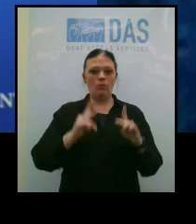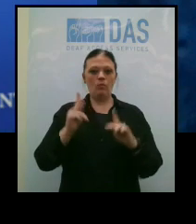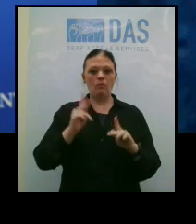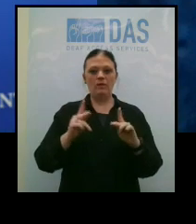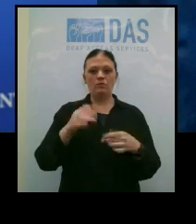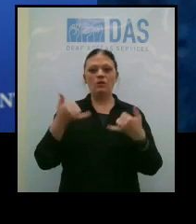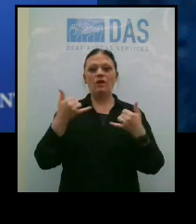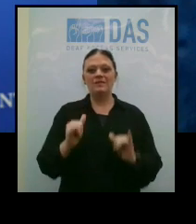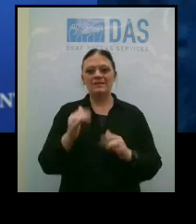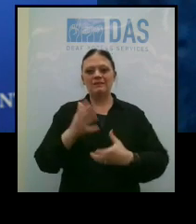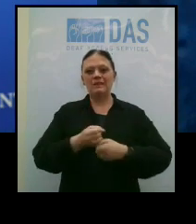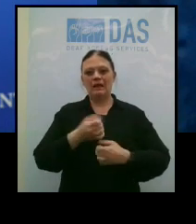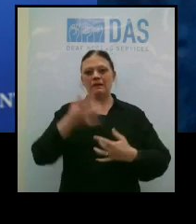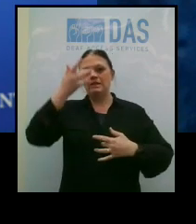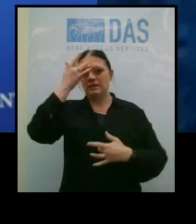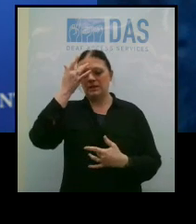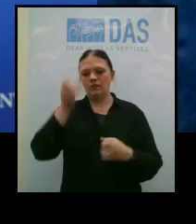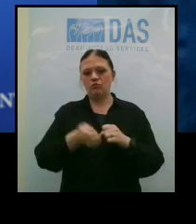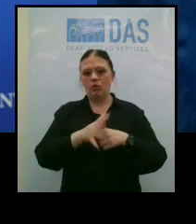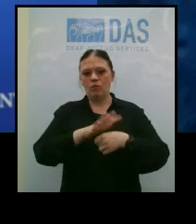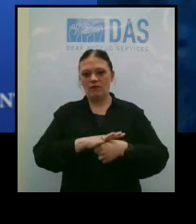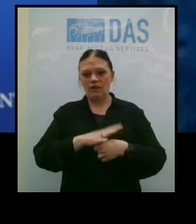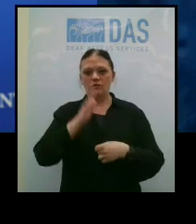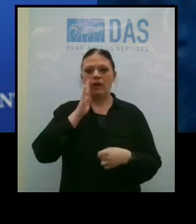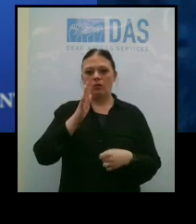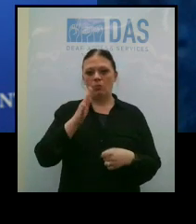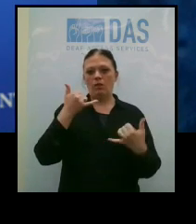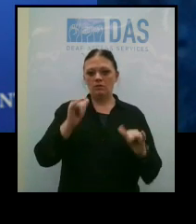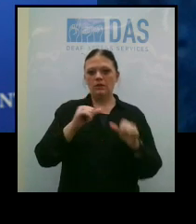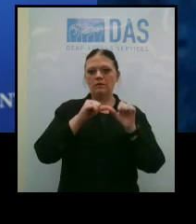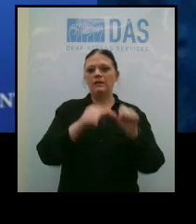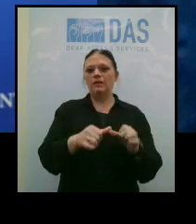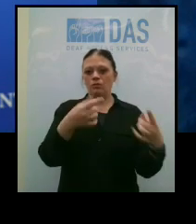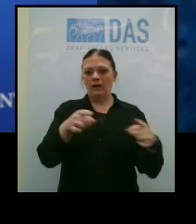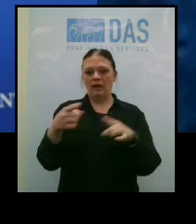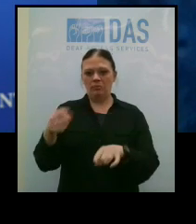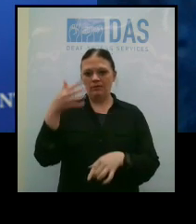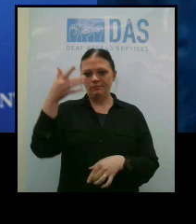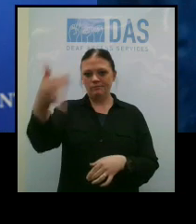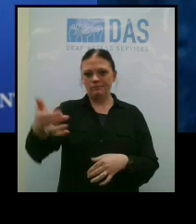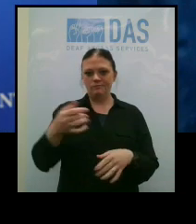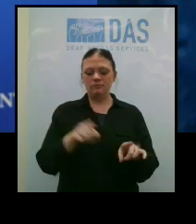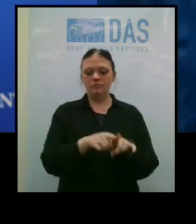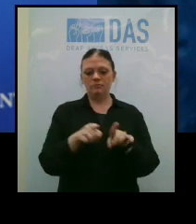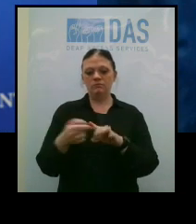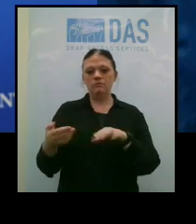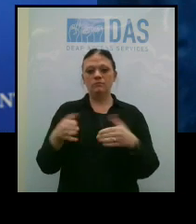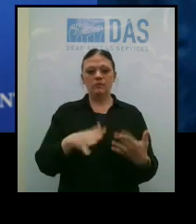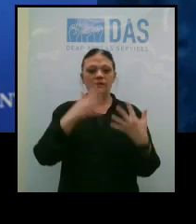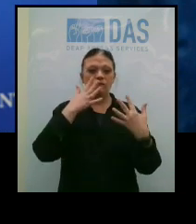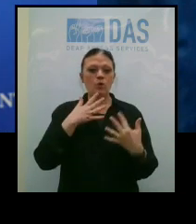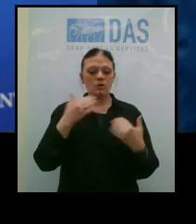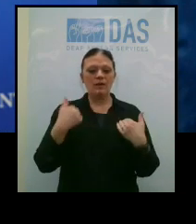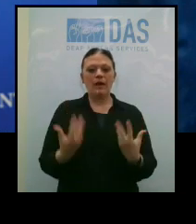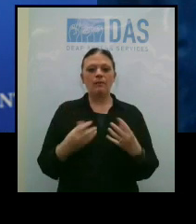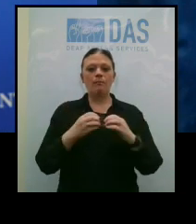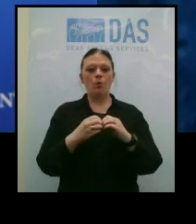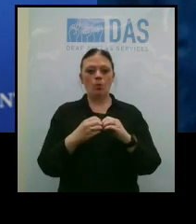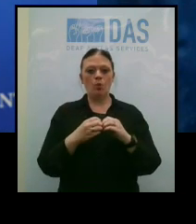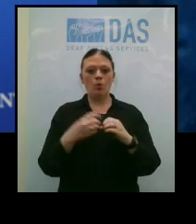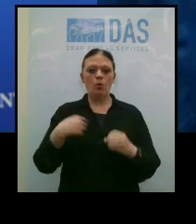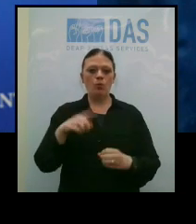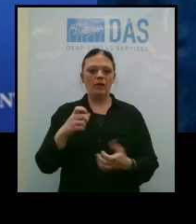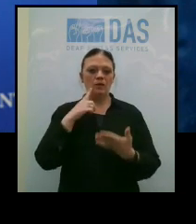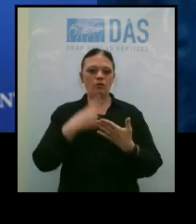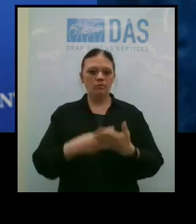still contracting the coronavirus and will for the foreseeable future, as well as deaths. And unfortunately, we've had more of those, and we'll have to talk about